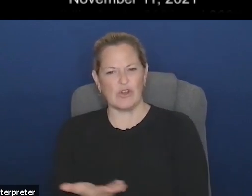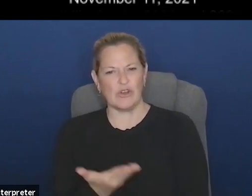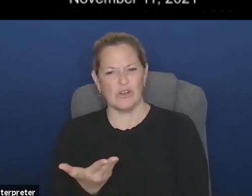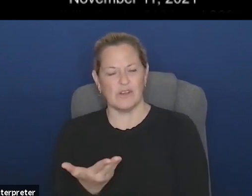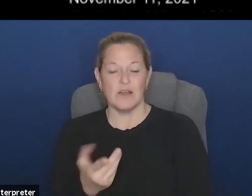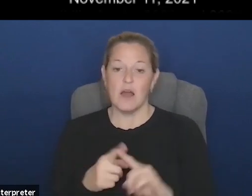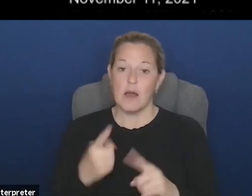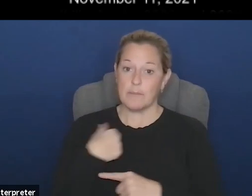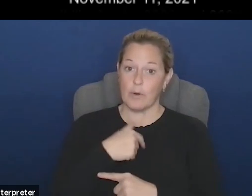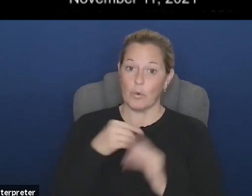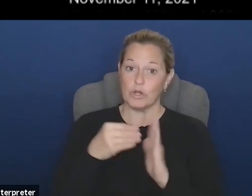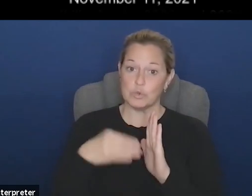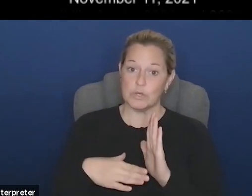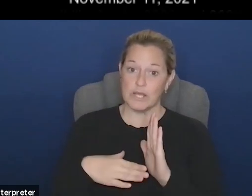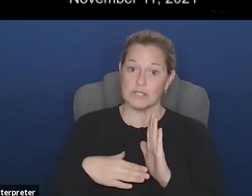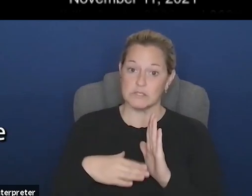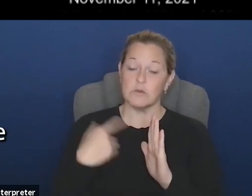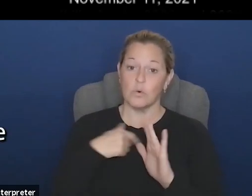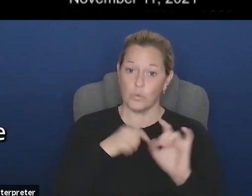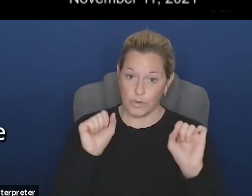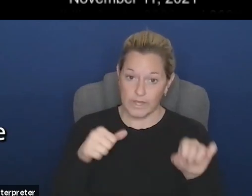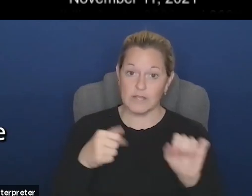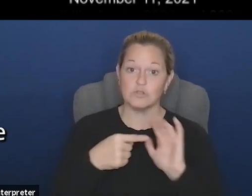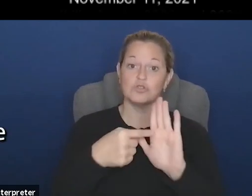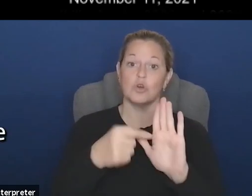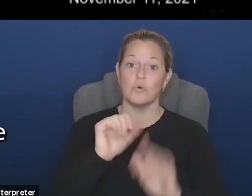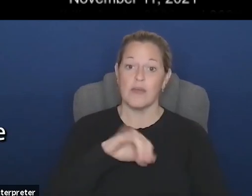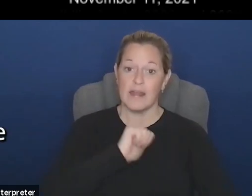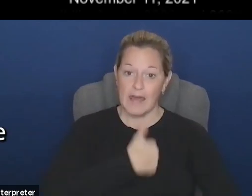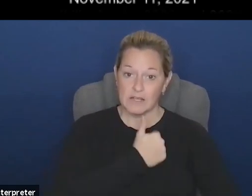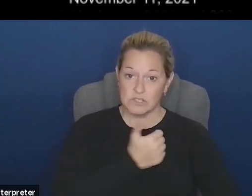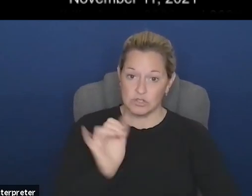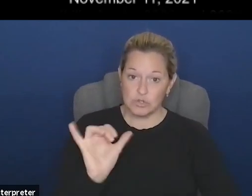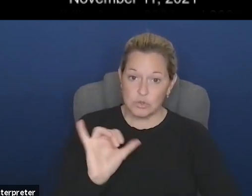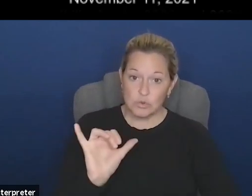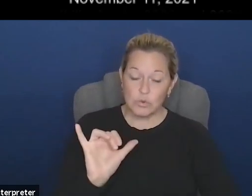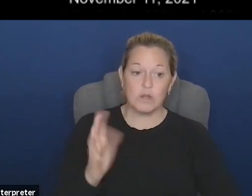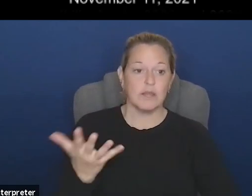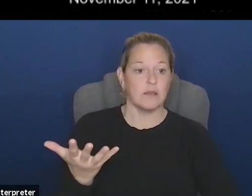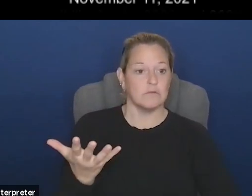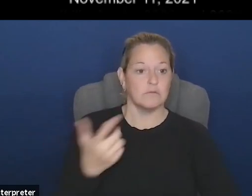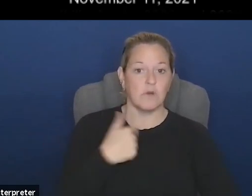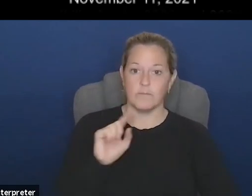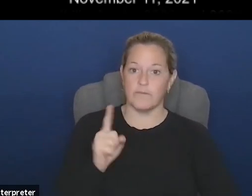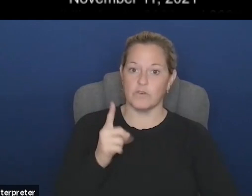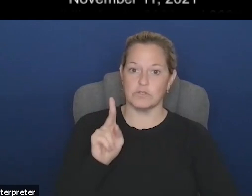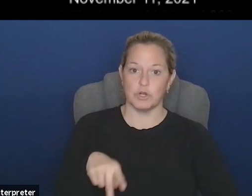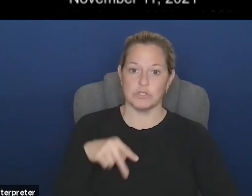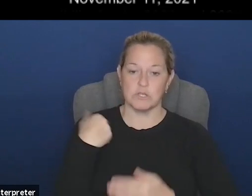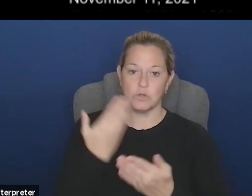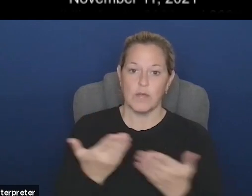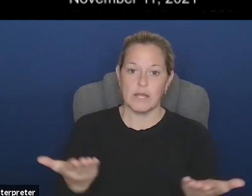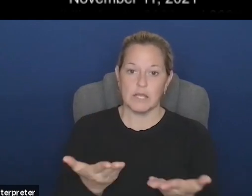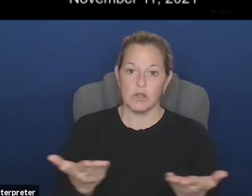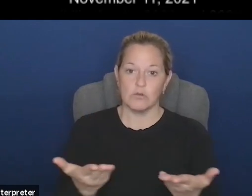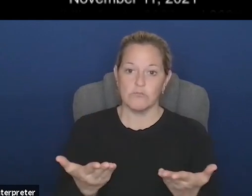also have unconscious biases that show up in attitudes around trailblazing, around the sense that, well, you know what, I'm the first person to get here, therefore I must be the first person